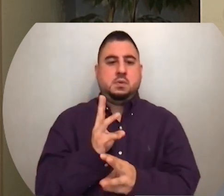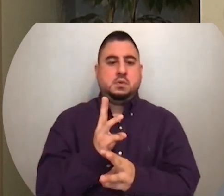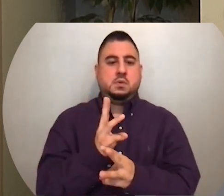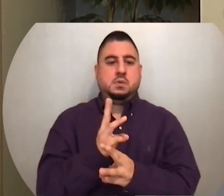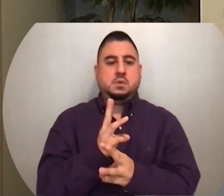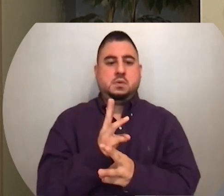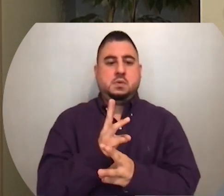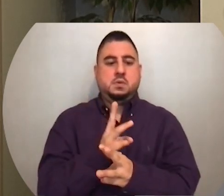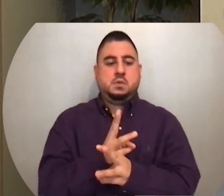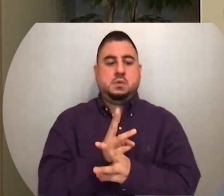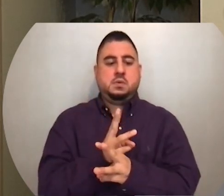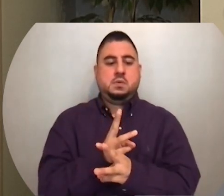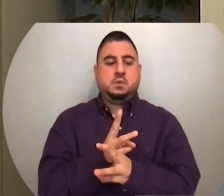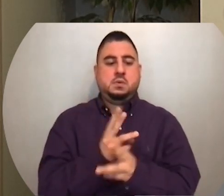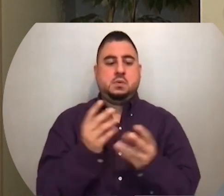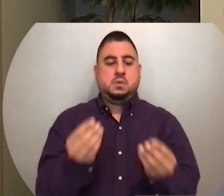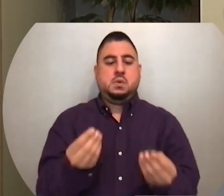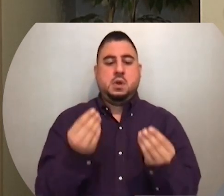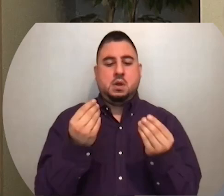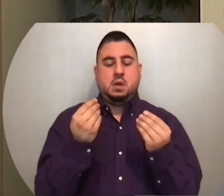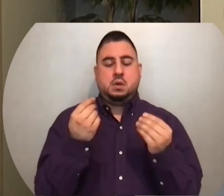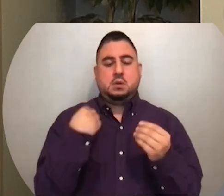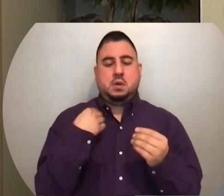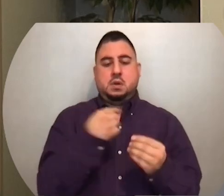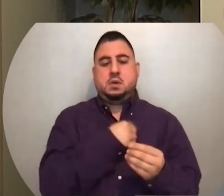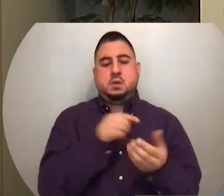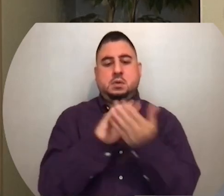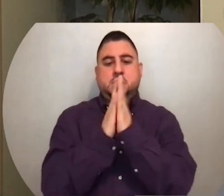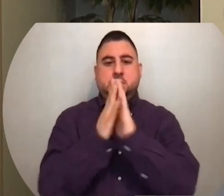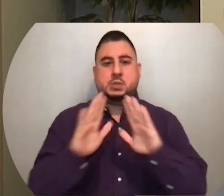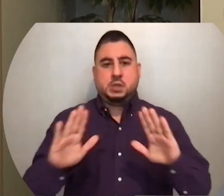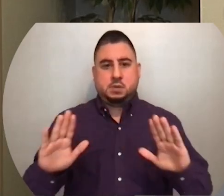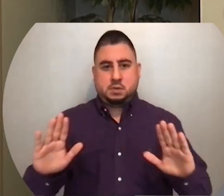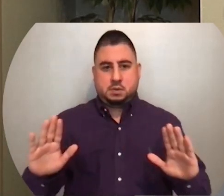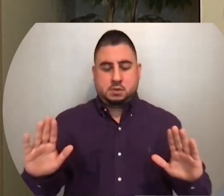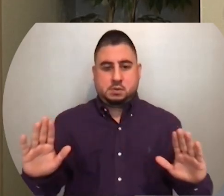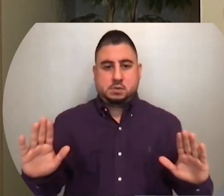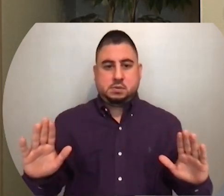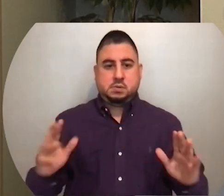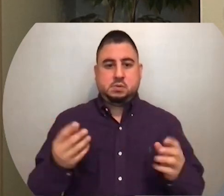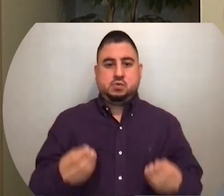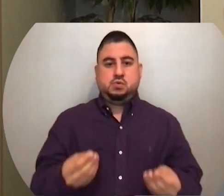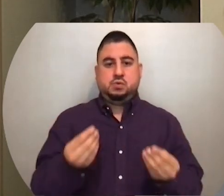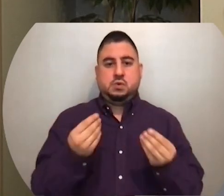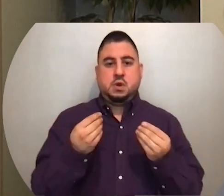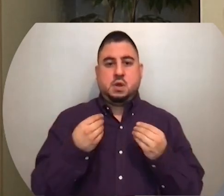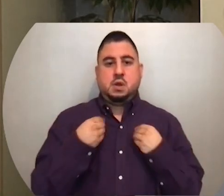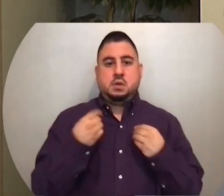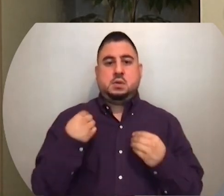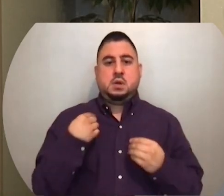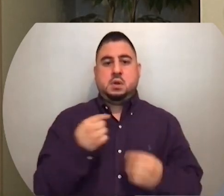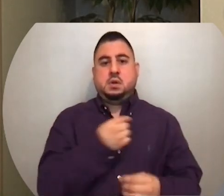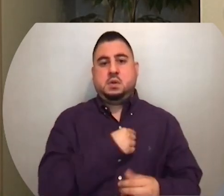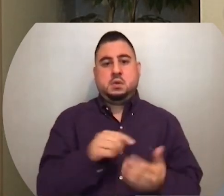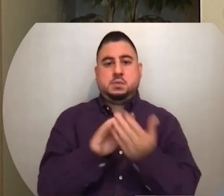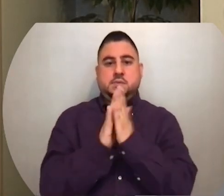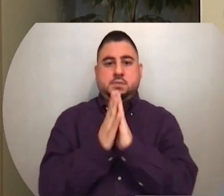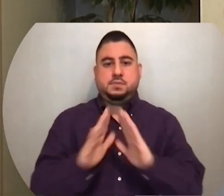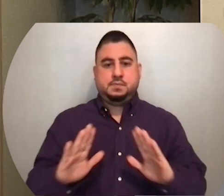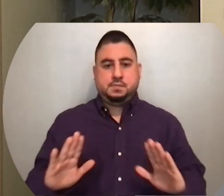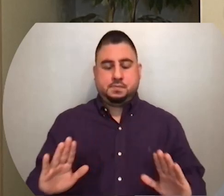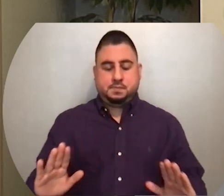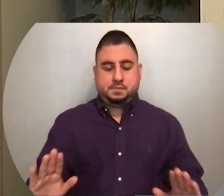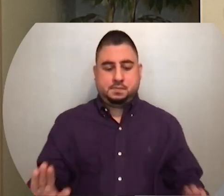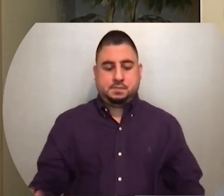the world. Grant us peace. Grant